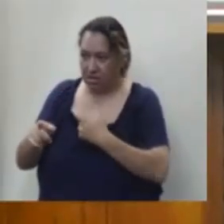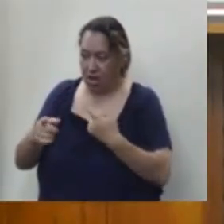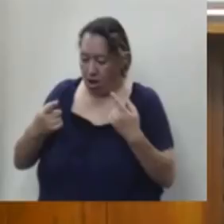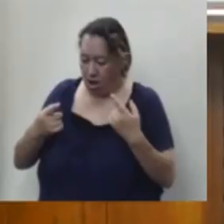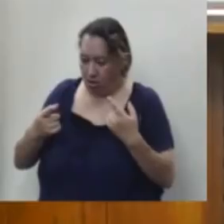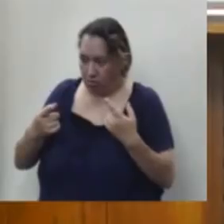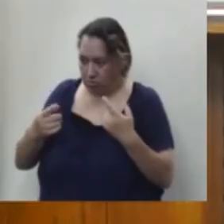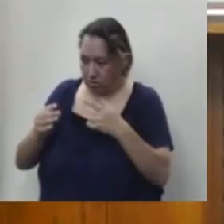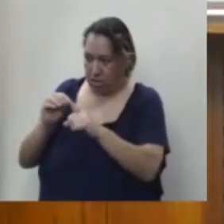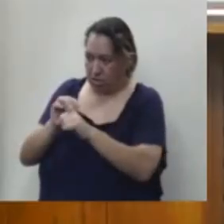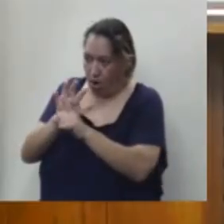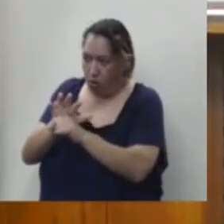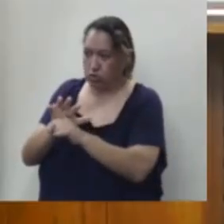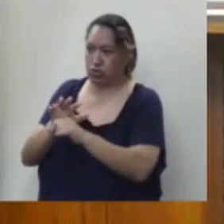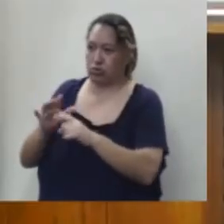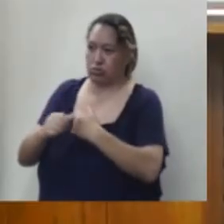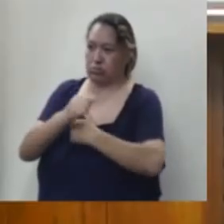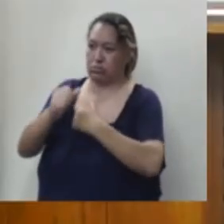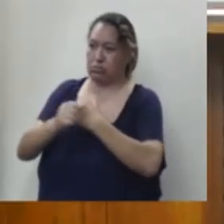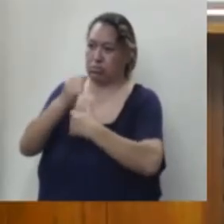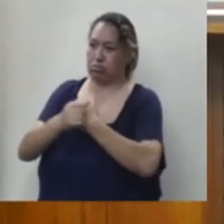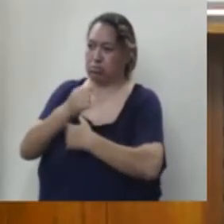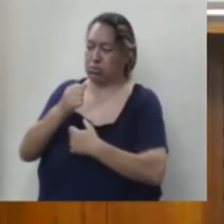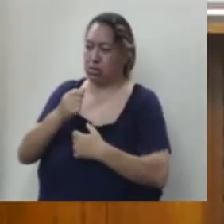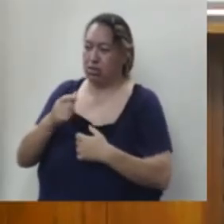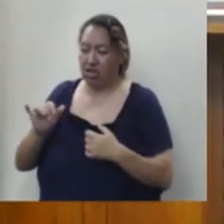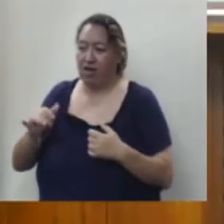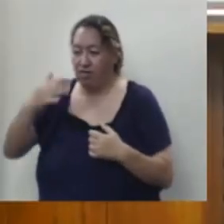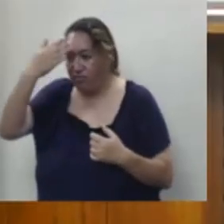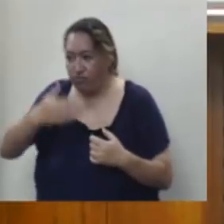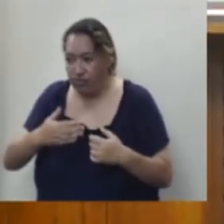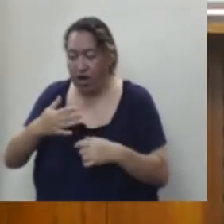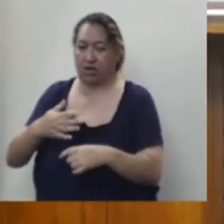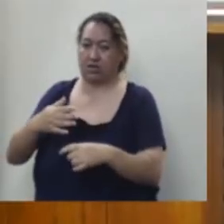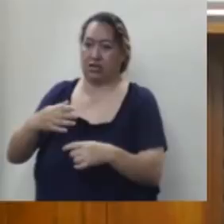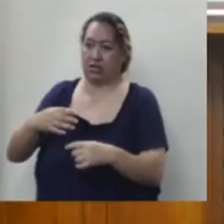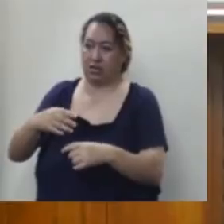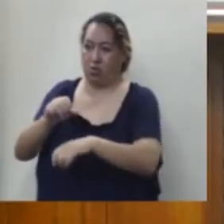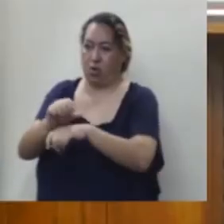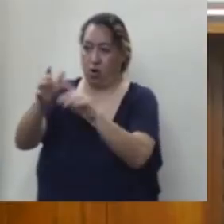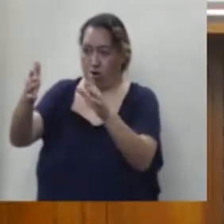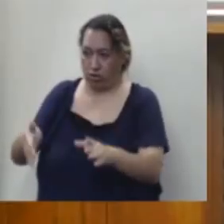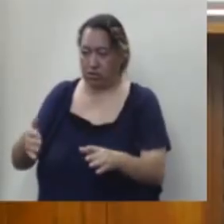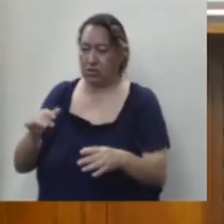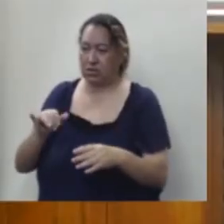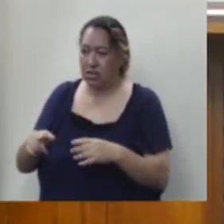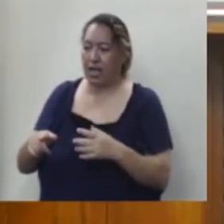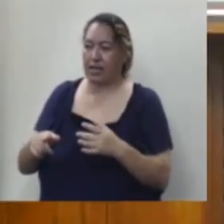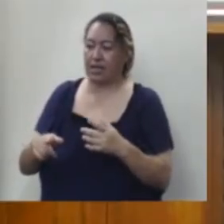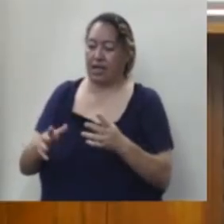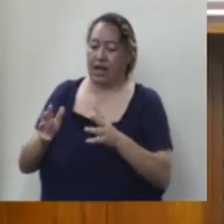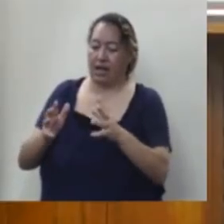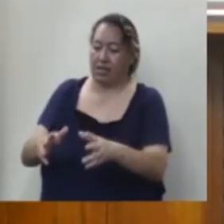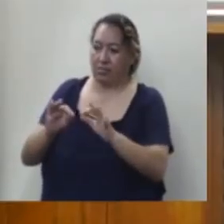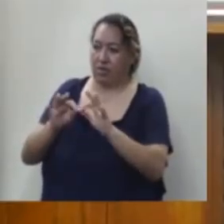there. These are your frontline workers. These are your workers that leave their families, work in areas